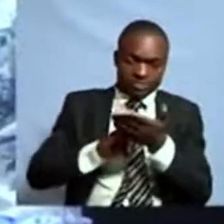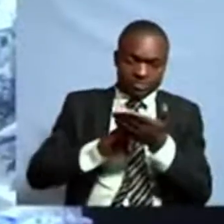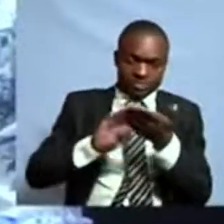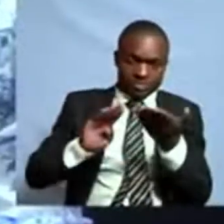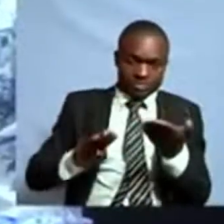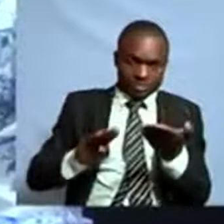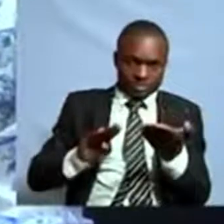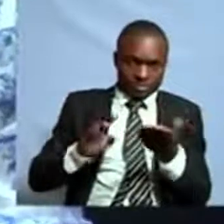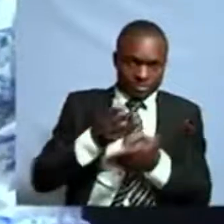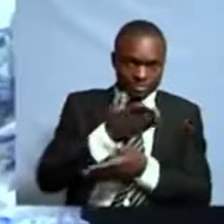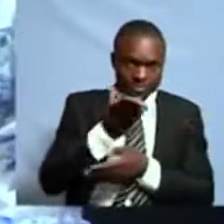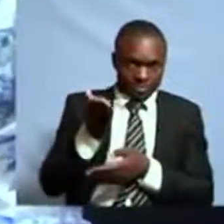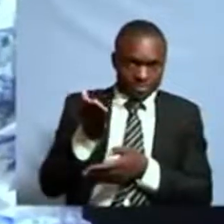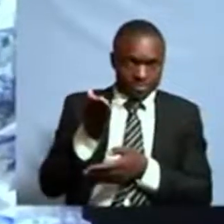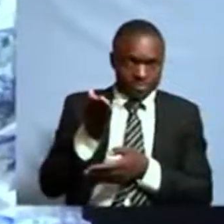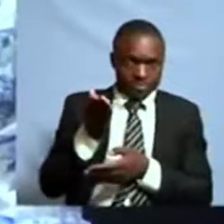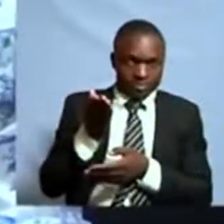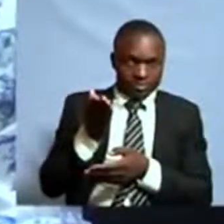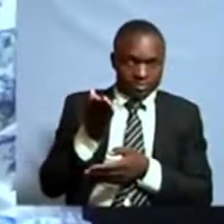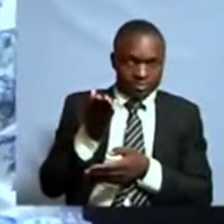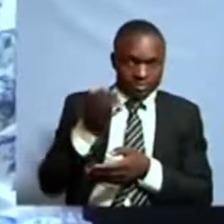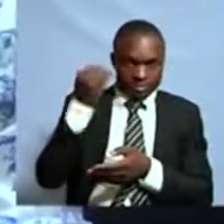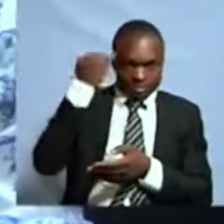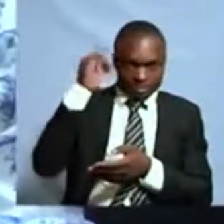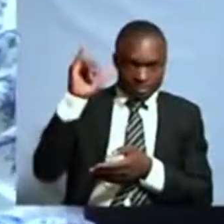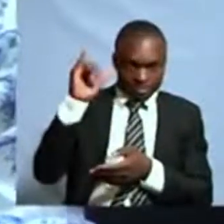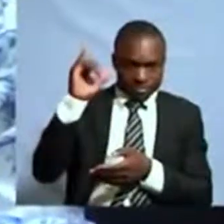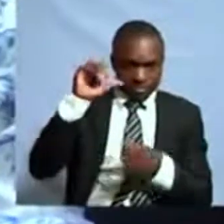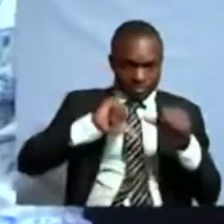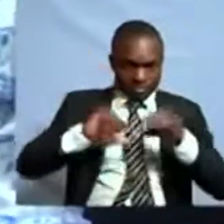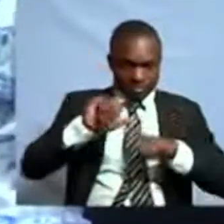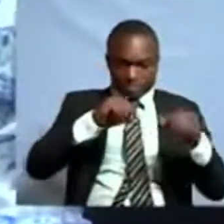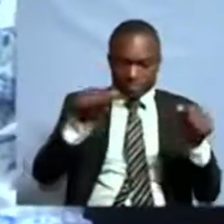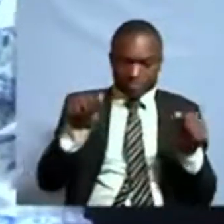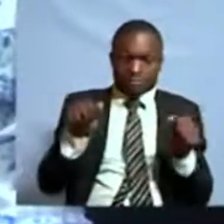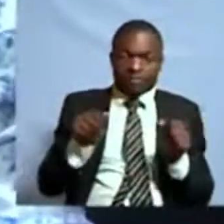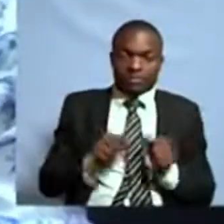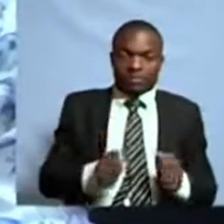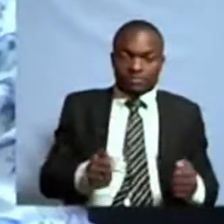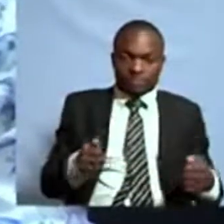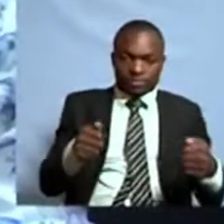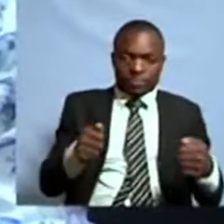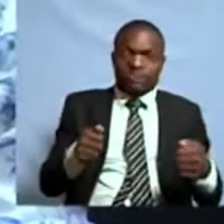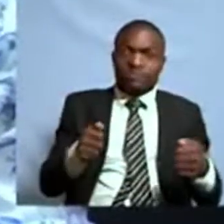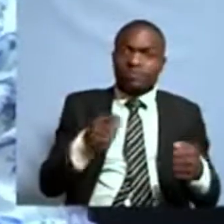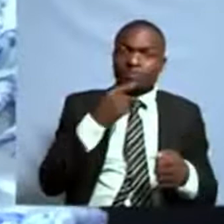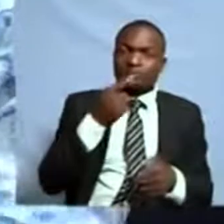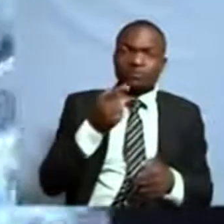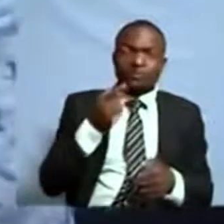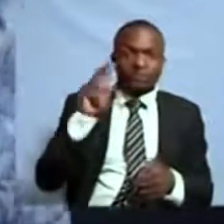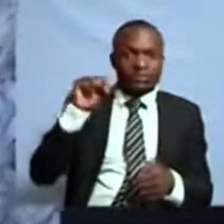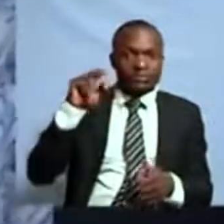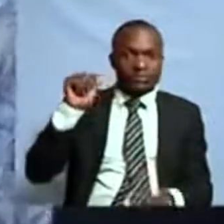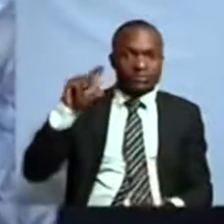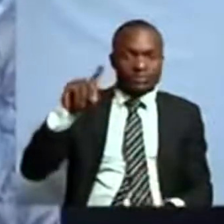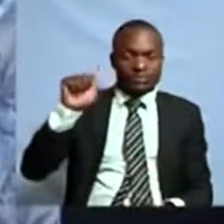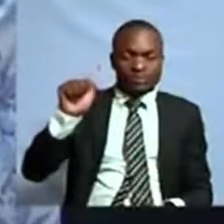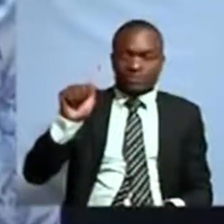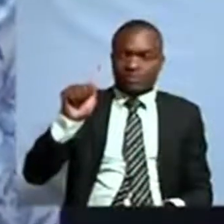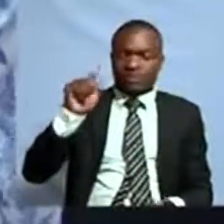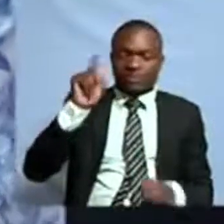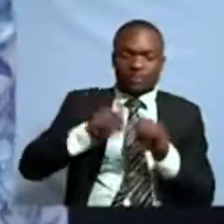was an opinion from the Attorney General which actually said, no, NAPSA is not supposed to take over everything. The others